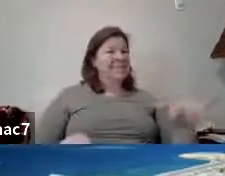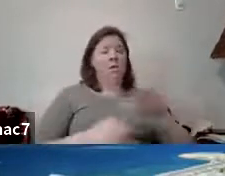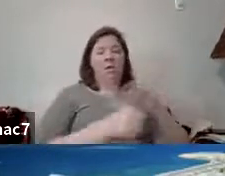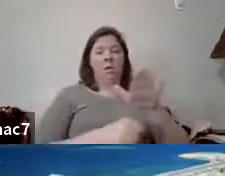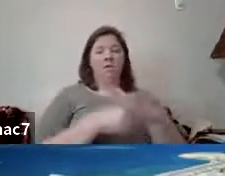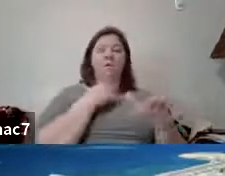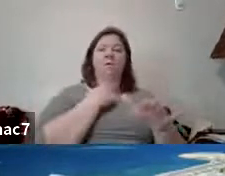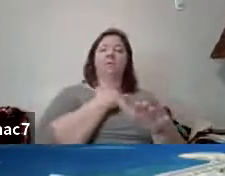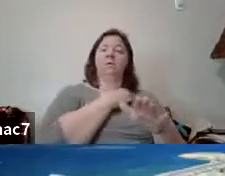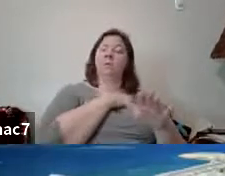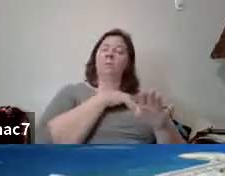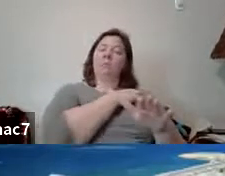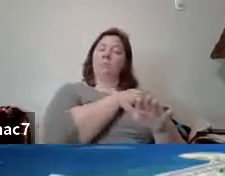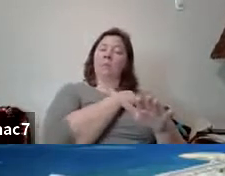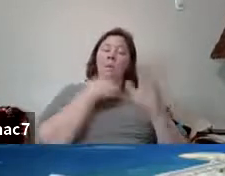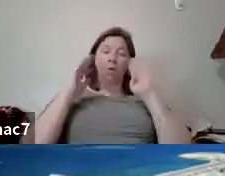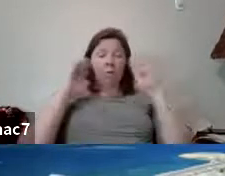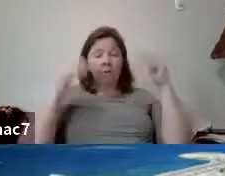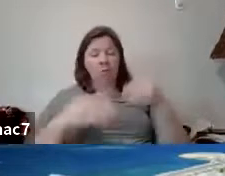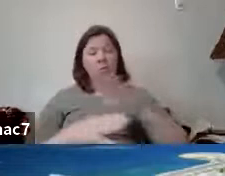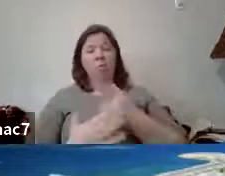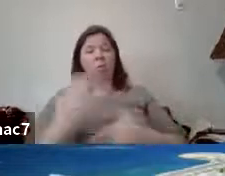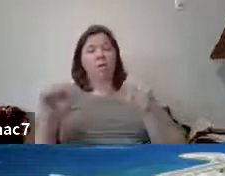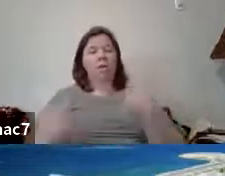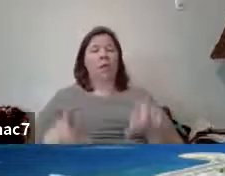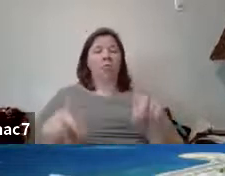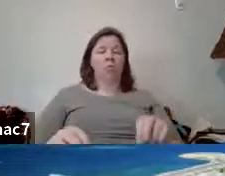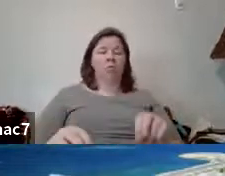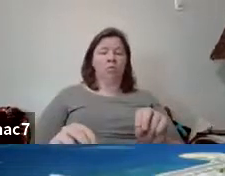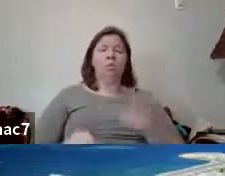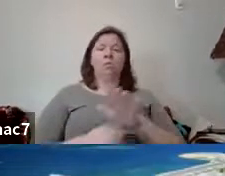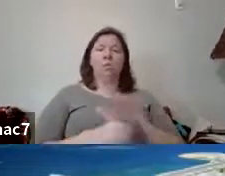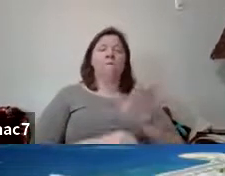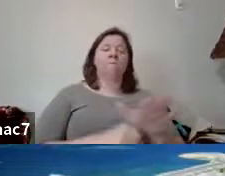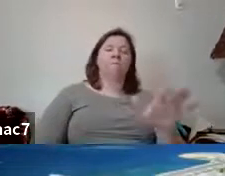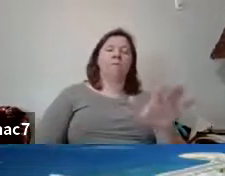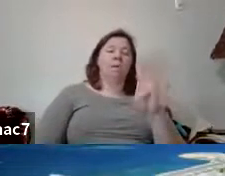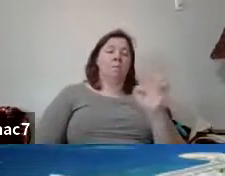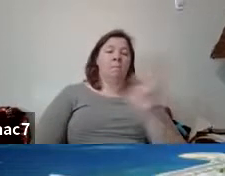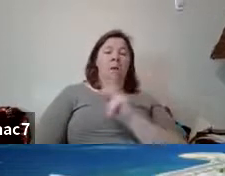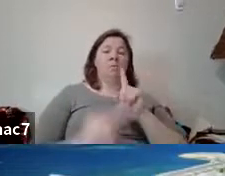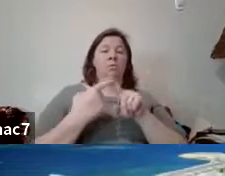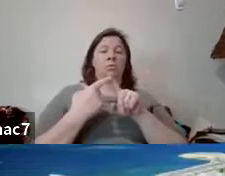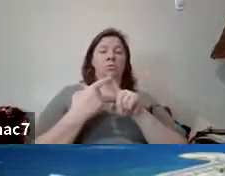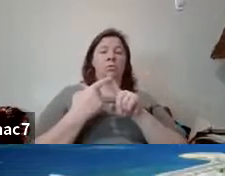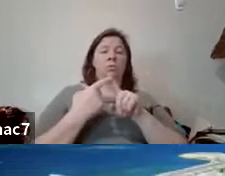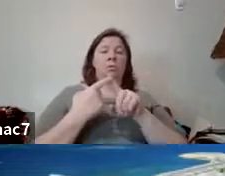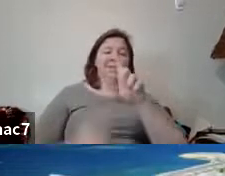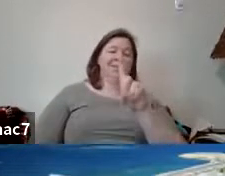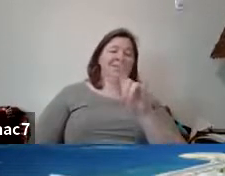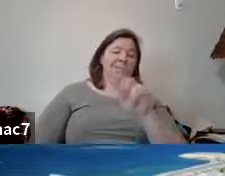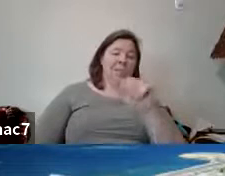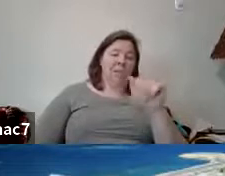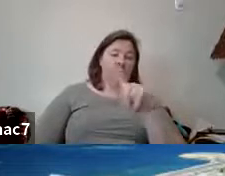just focus on what you can do, and whatever you can do, it's enough. And back to Dina's